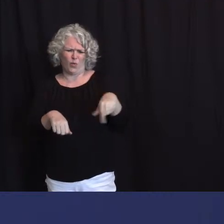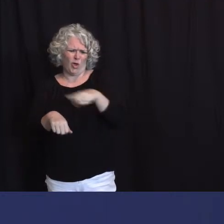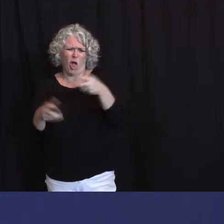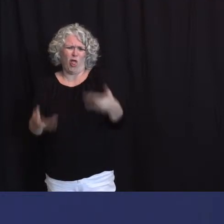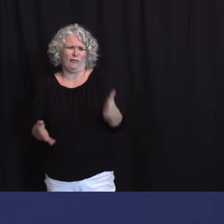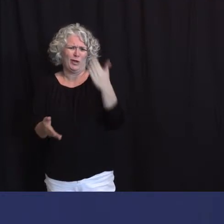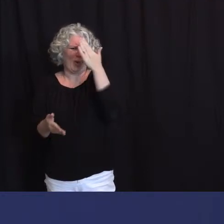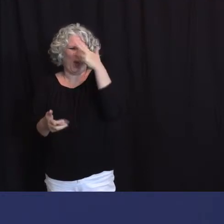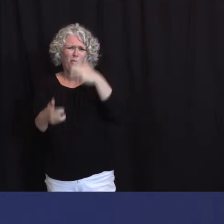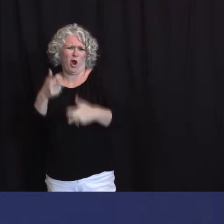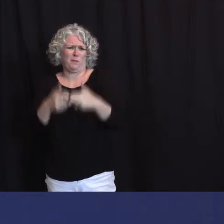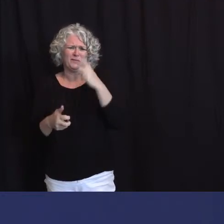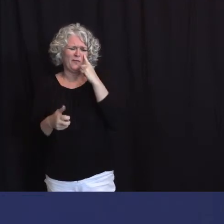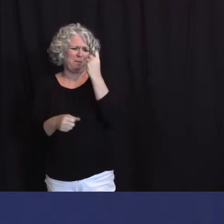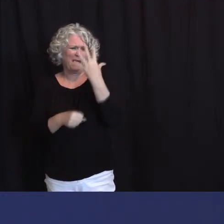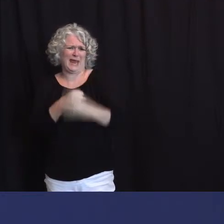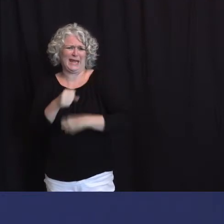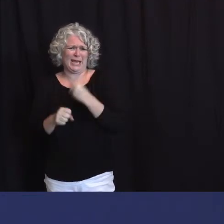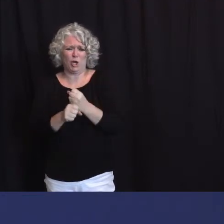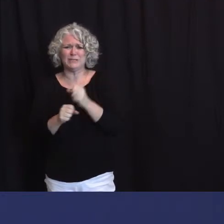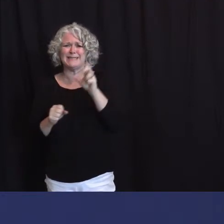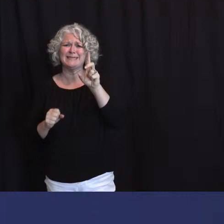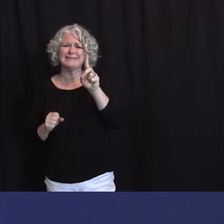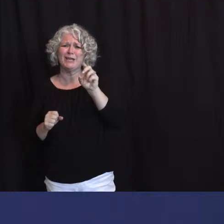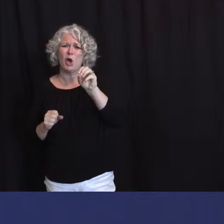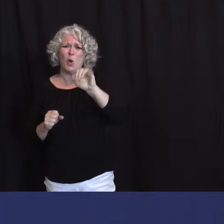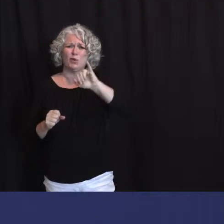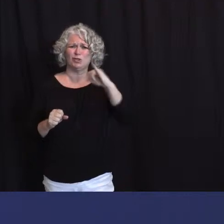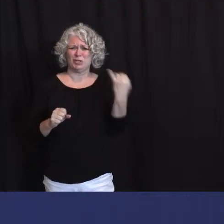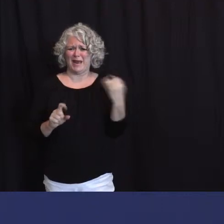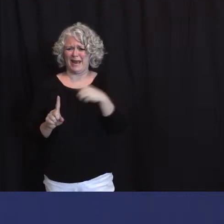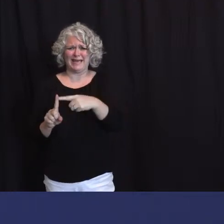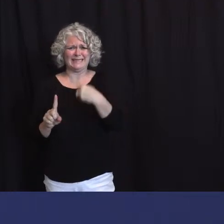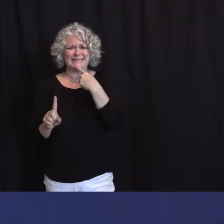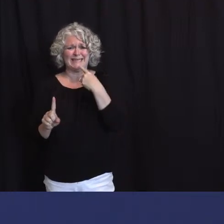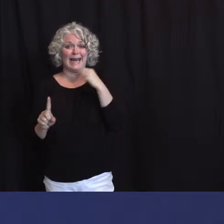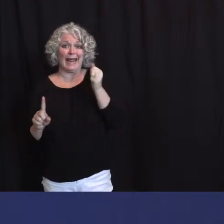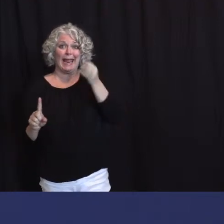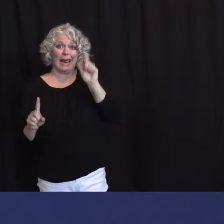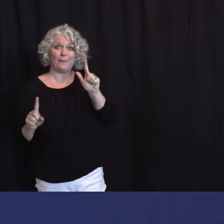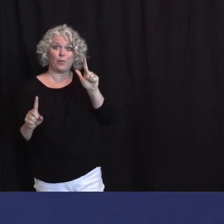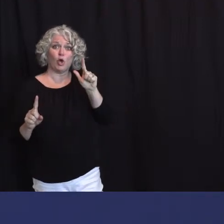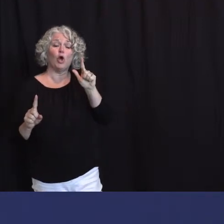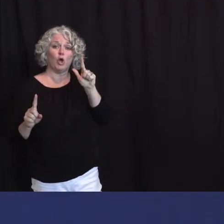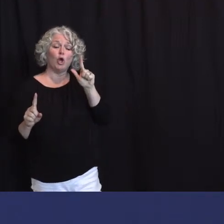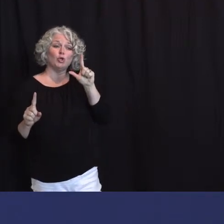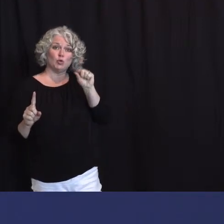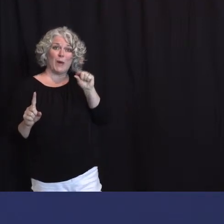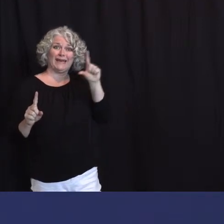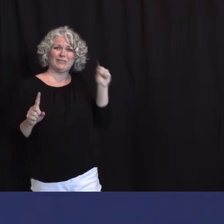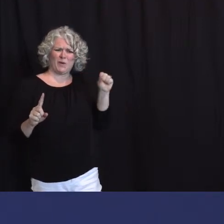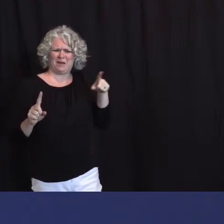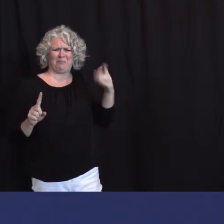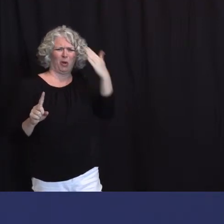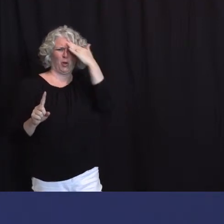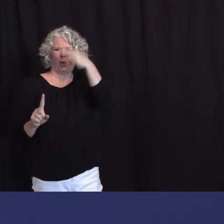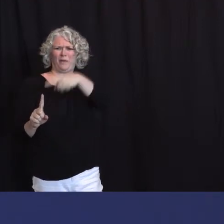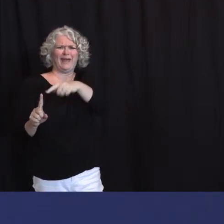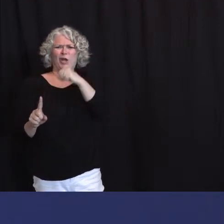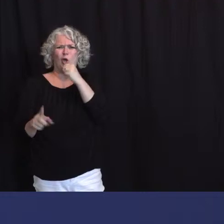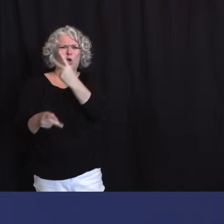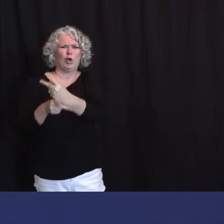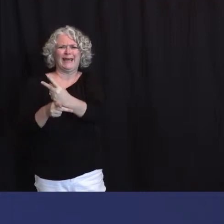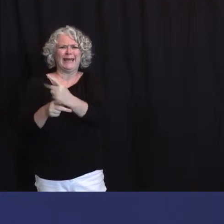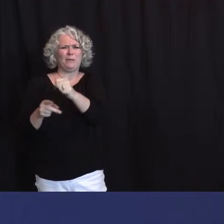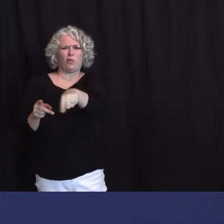years, and today's report noted that the DOJ found reasonable cause in April 2020 to believe Corrections Department fails to keep prisoners